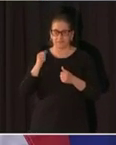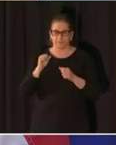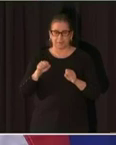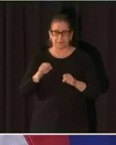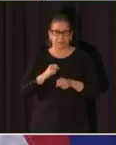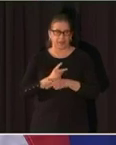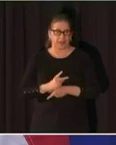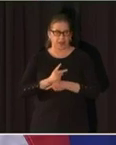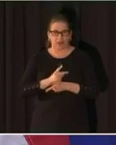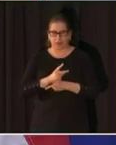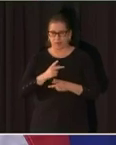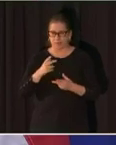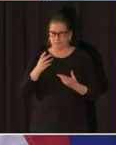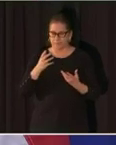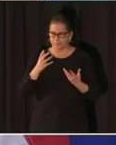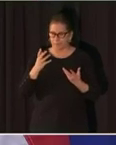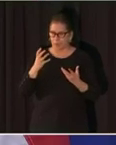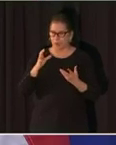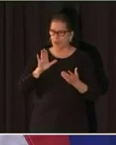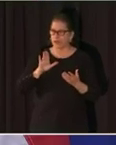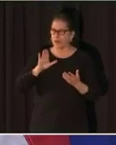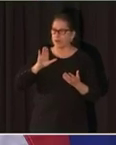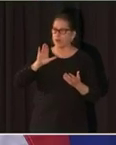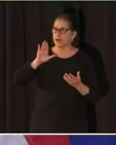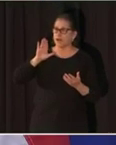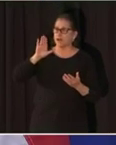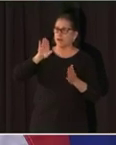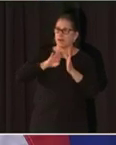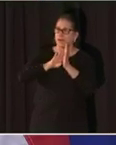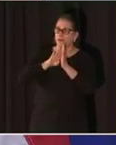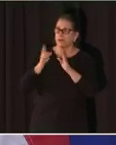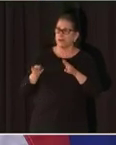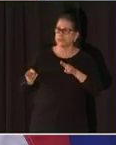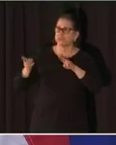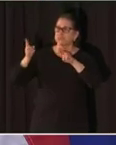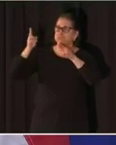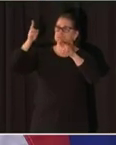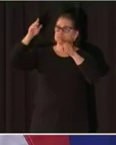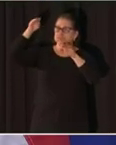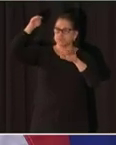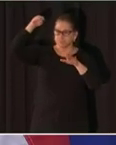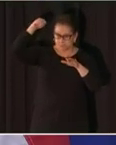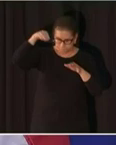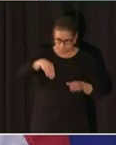to save lives in D.C. We talk a lot about how people are staying home,